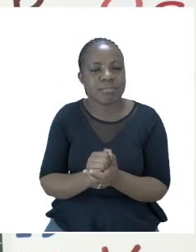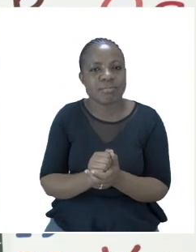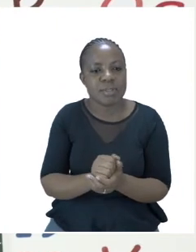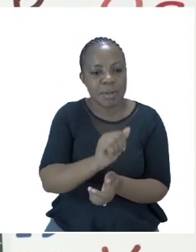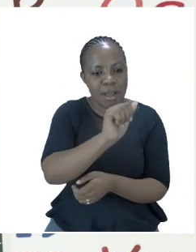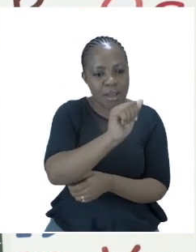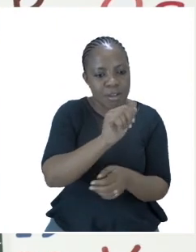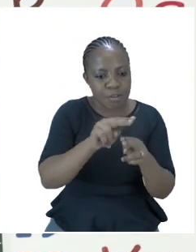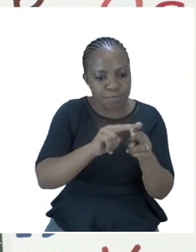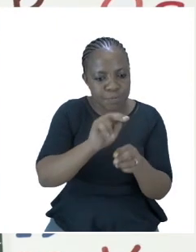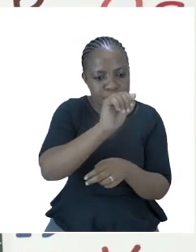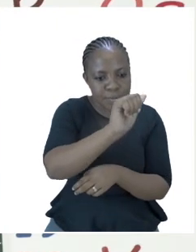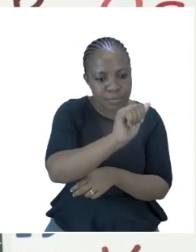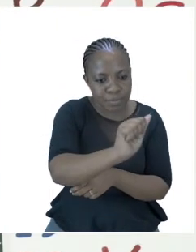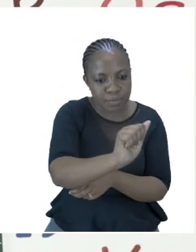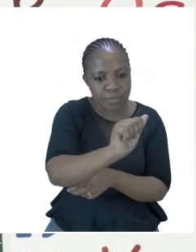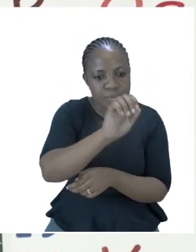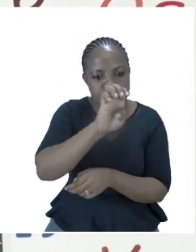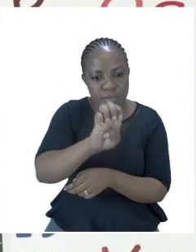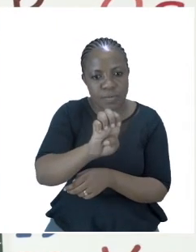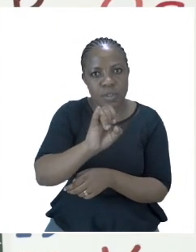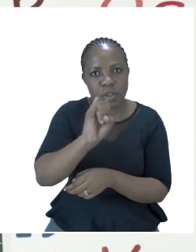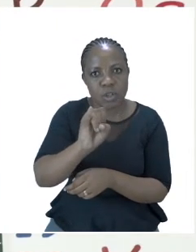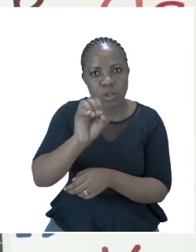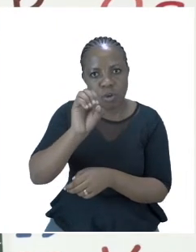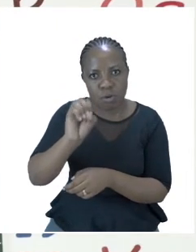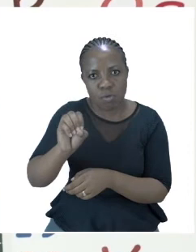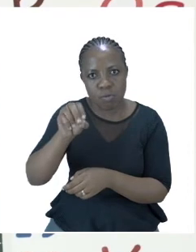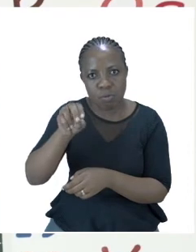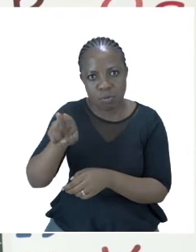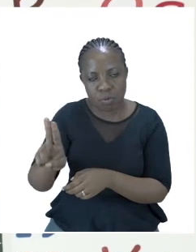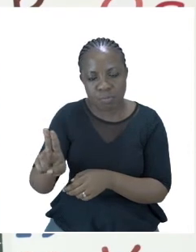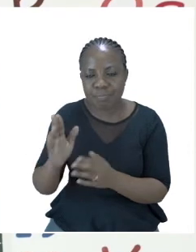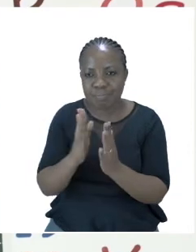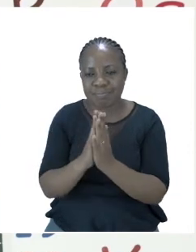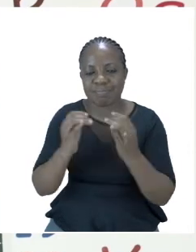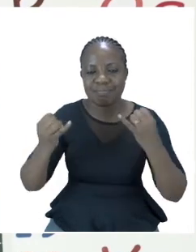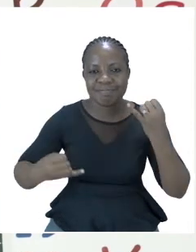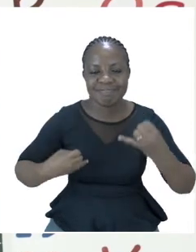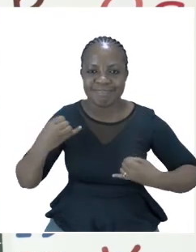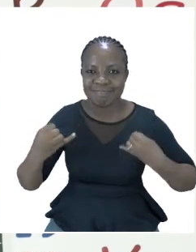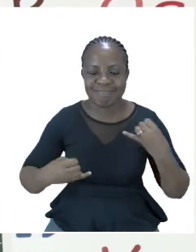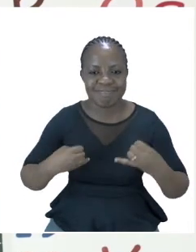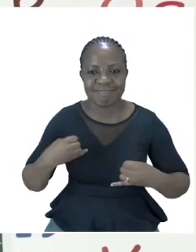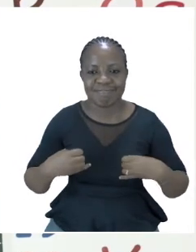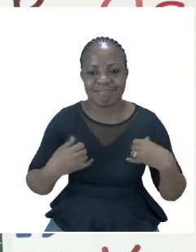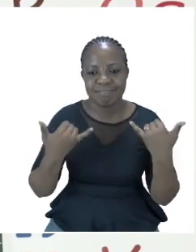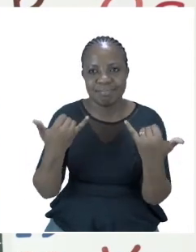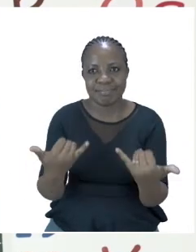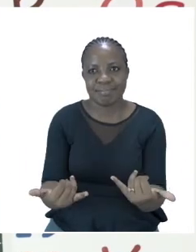to have the vowel sound in it. Have fun, and I will see you just now after